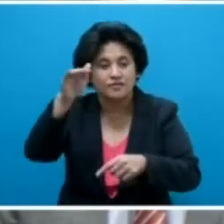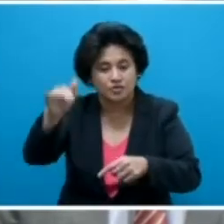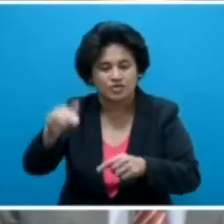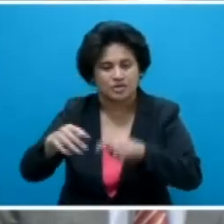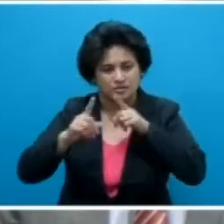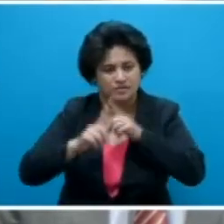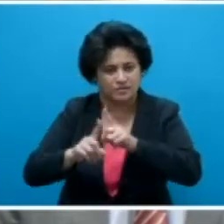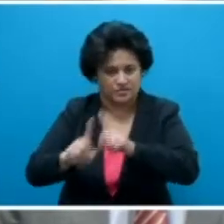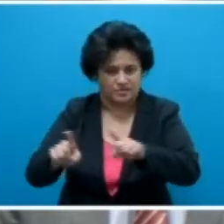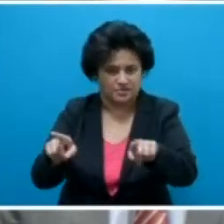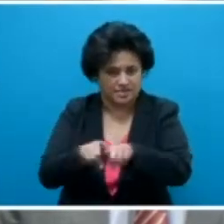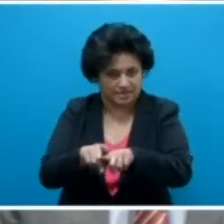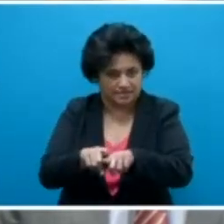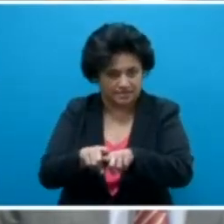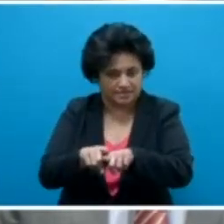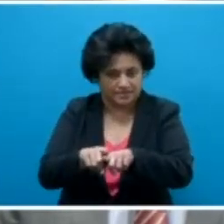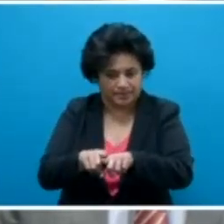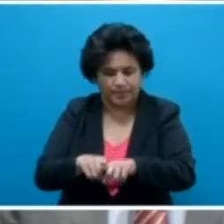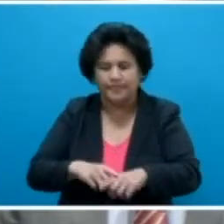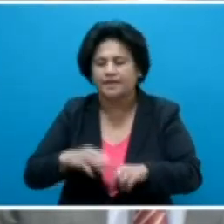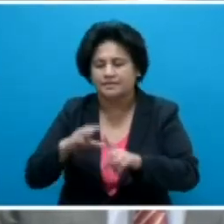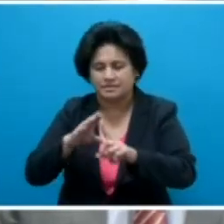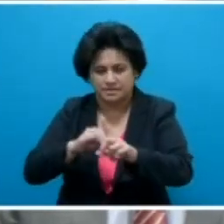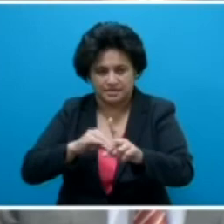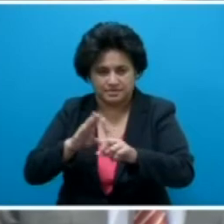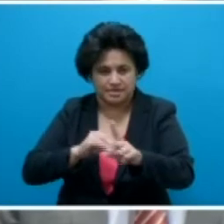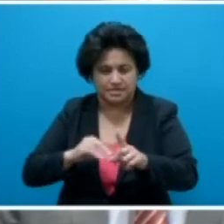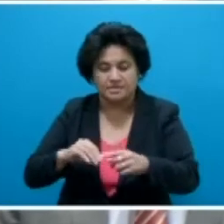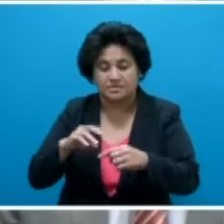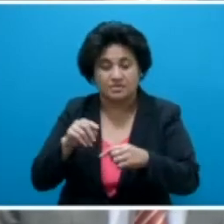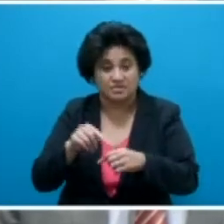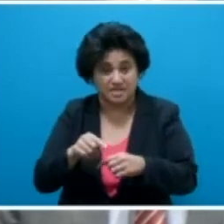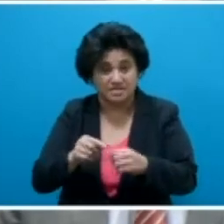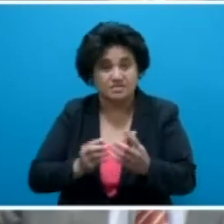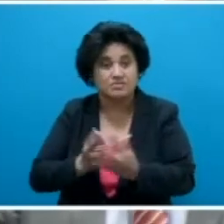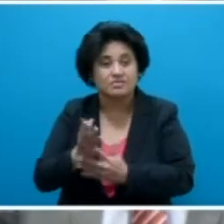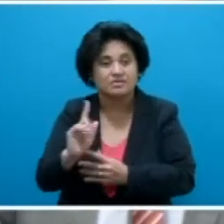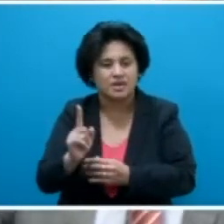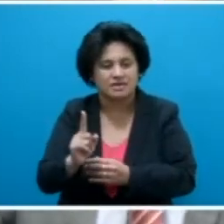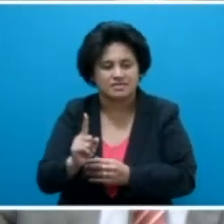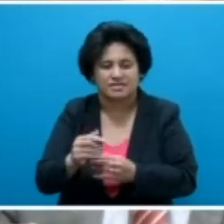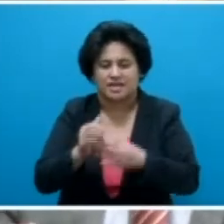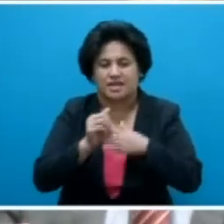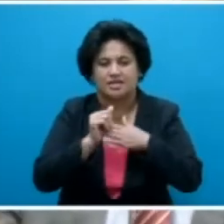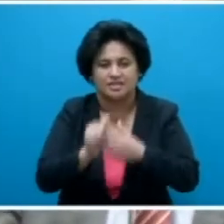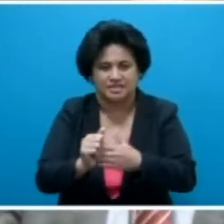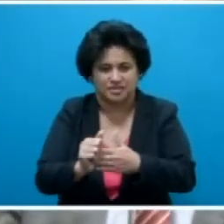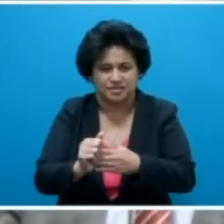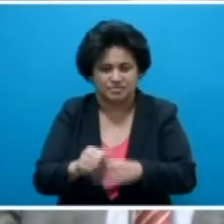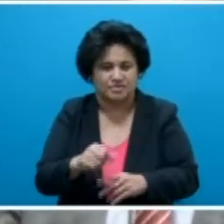This unmatched achievement is only under the able leadership of our Prime Minister. Yeah.